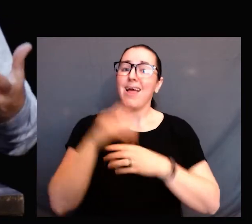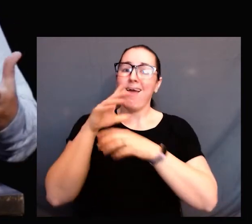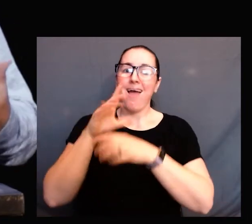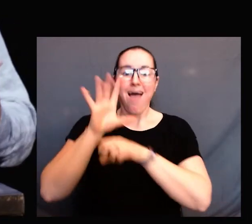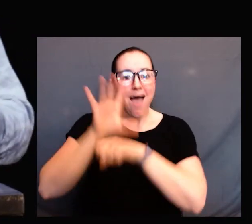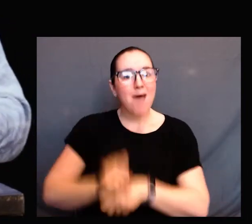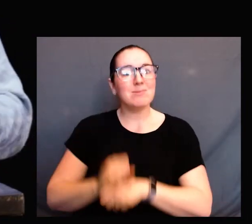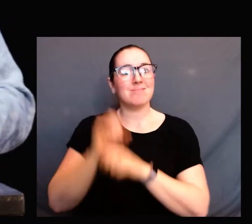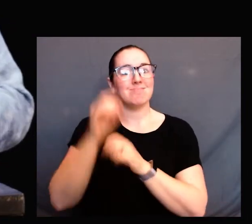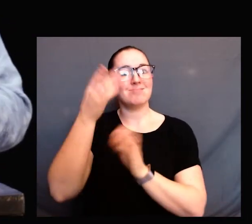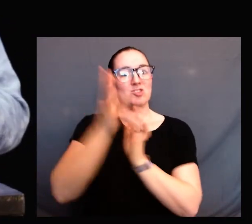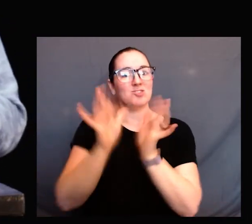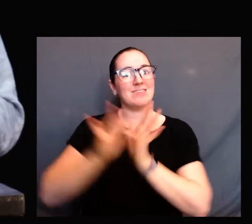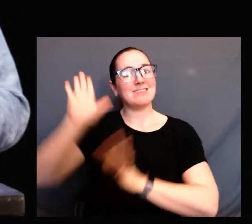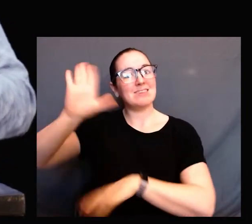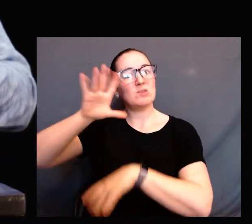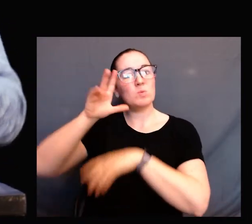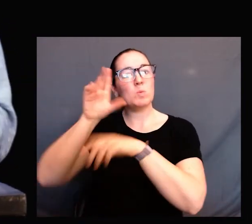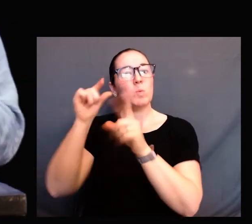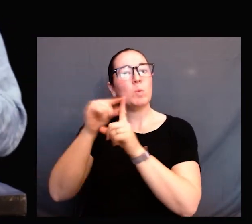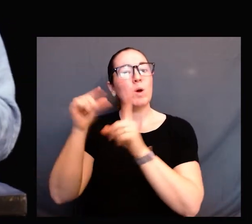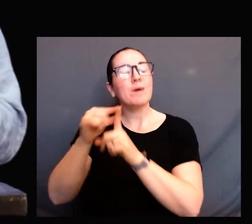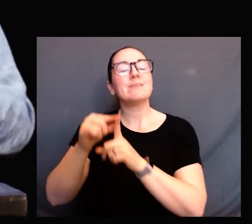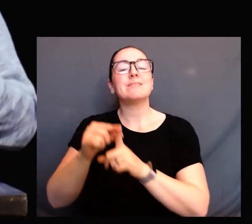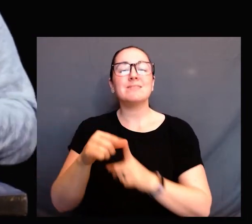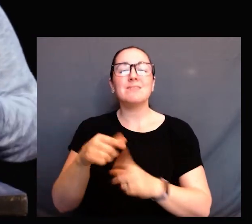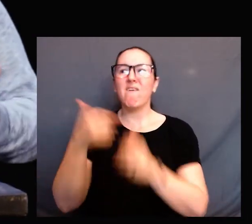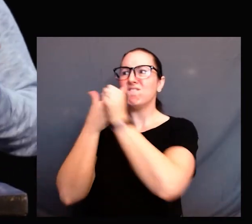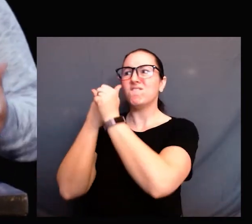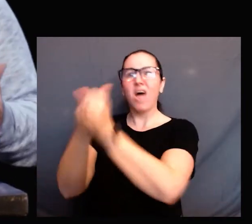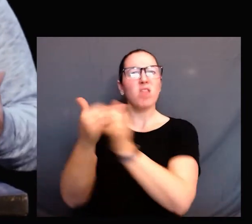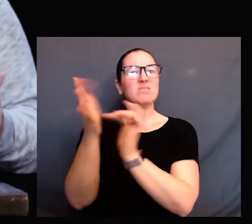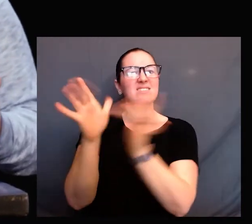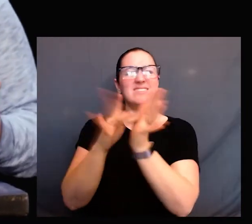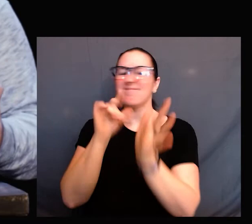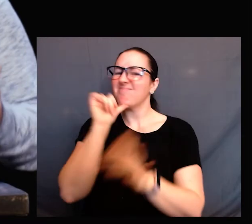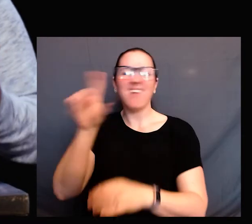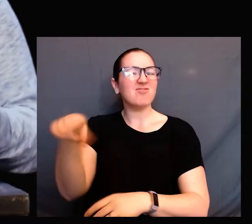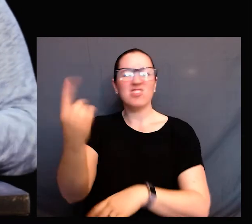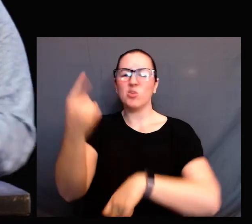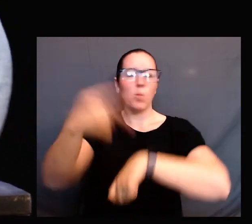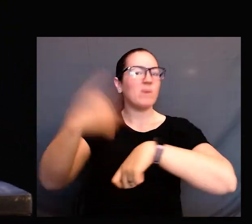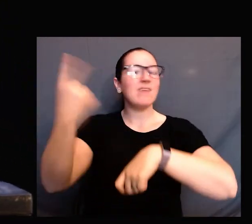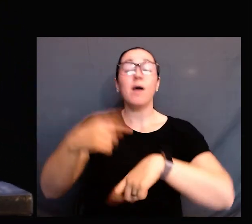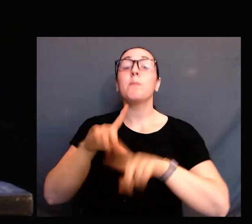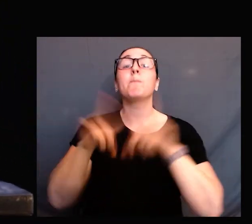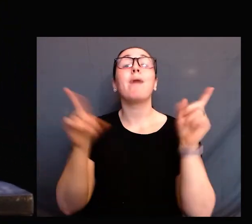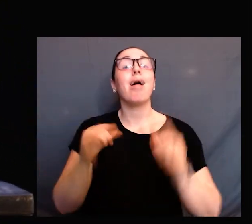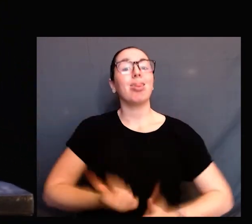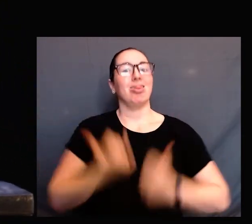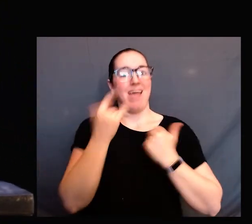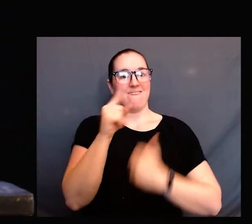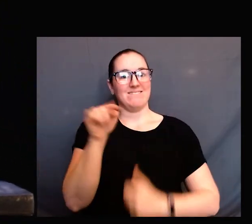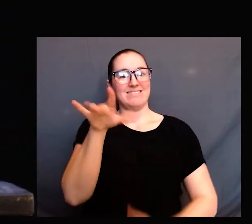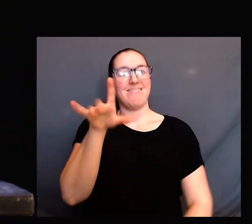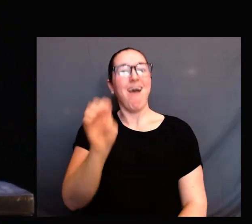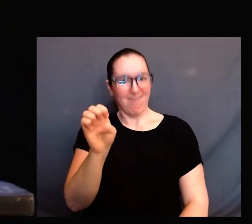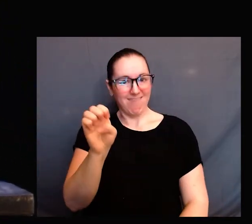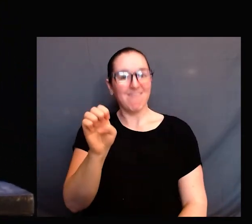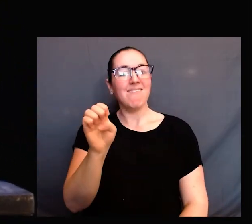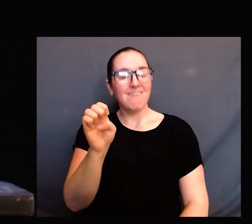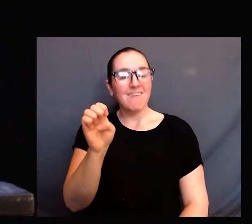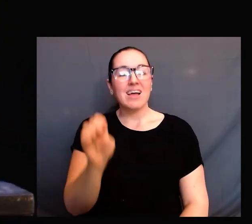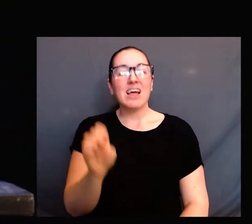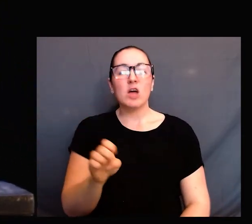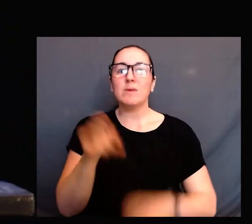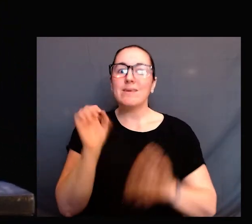the words of Jesus. We realize that following Jesus is not just a one-time event, but it becomes a lifestyle. We